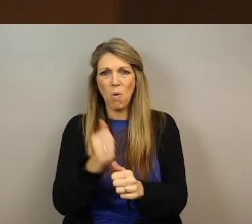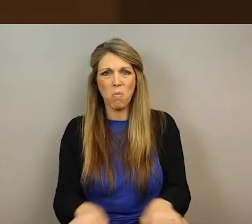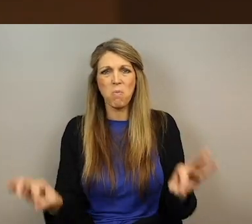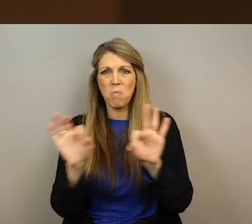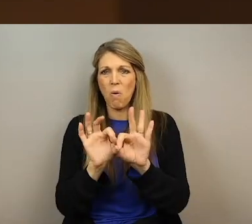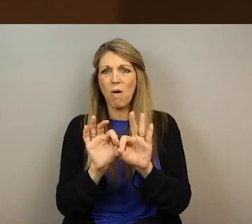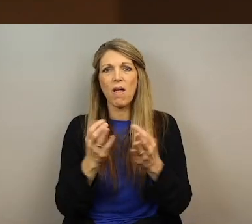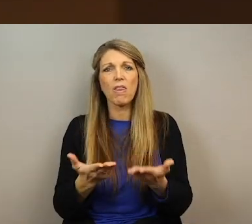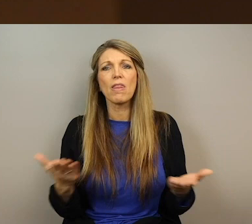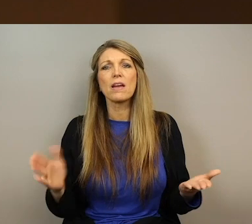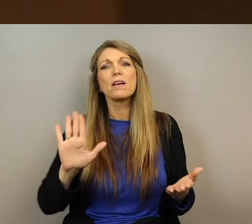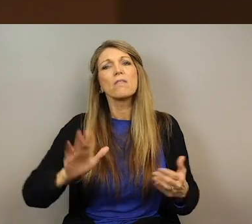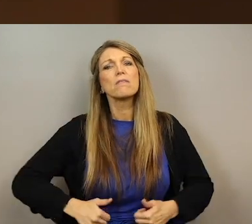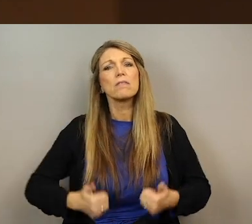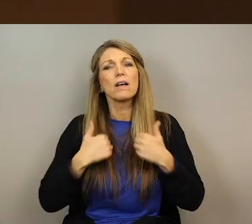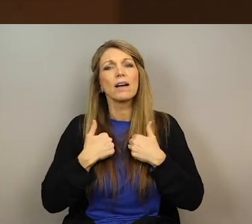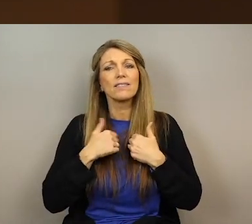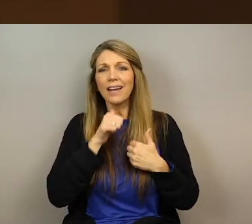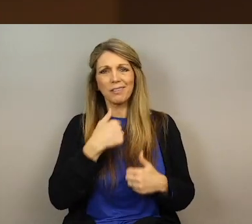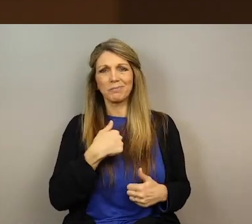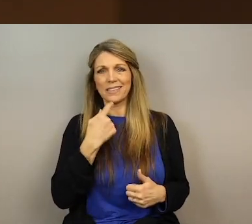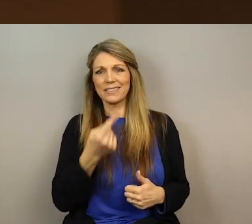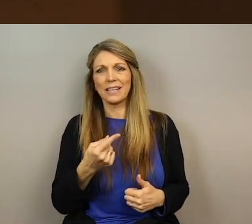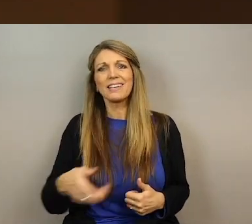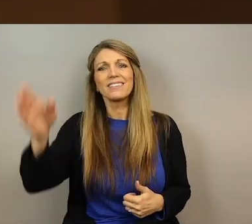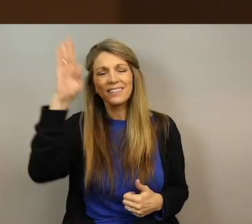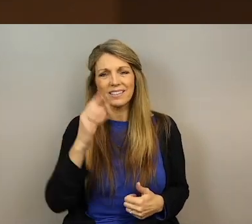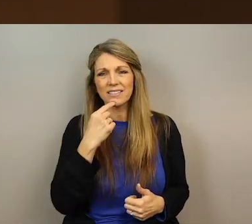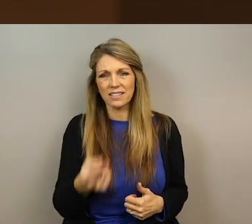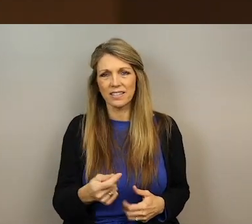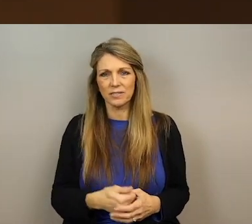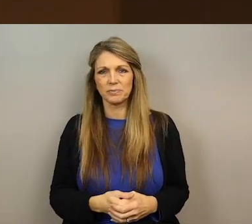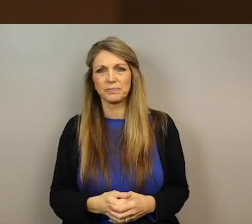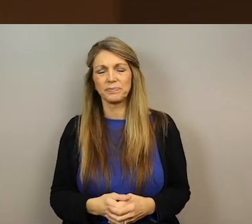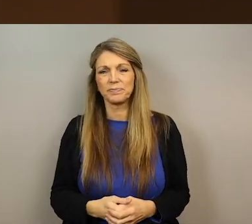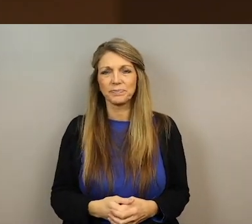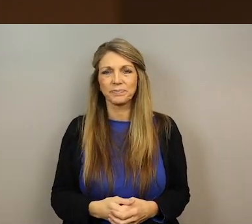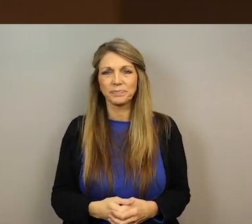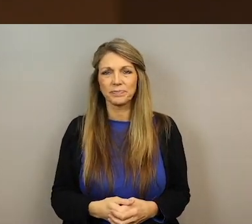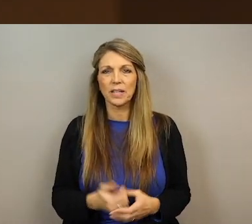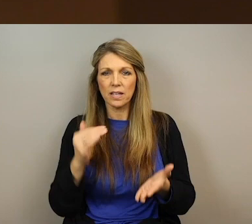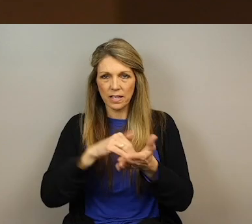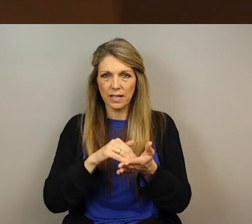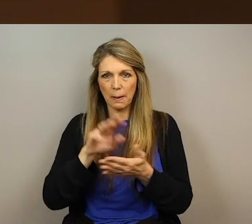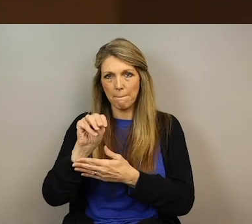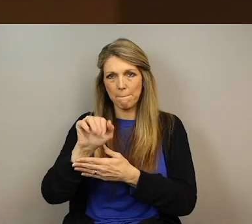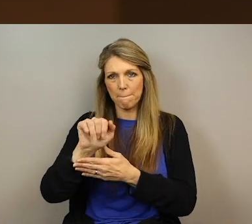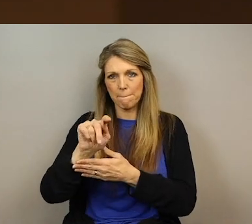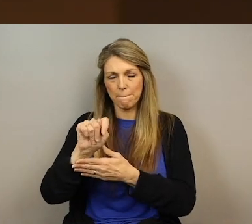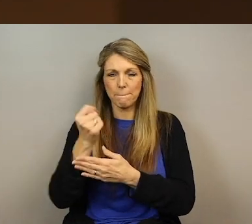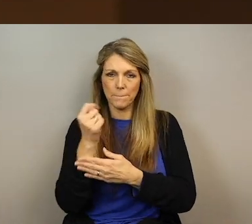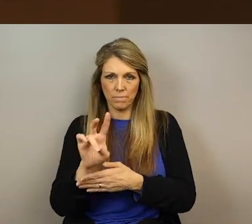going to hear in your entire life. And it's not because I said it. It's because God has said it. Look with me again. Matthew chapter